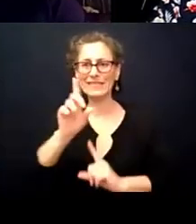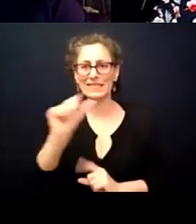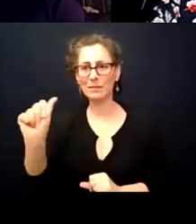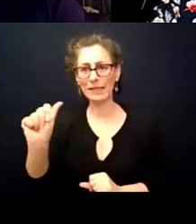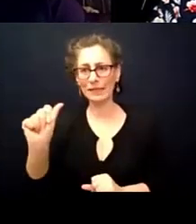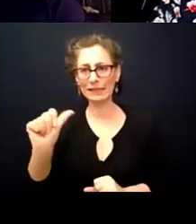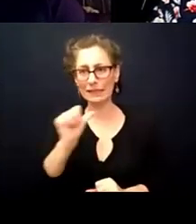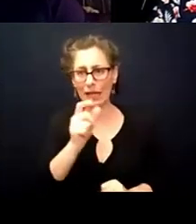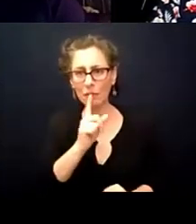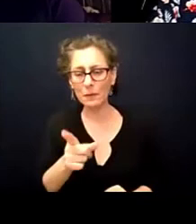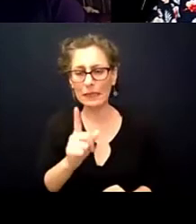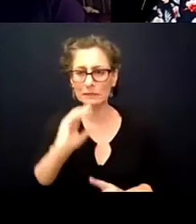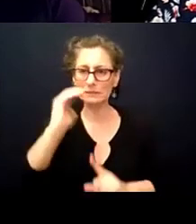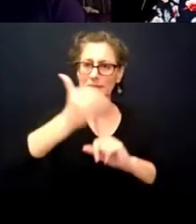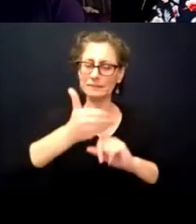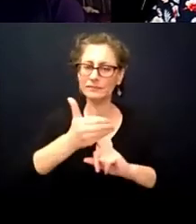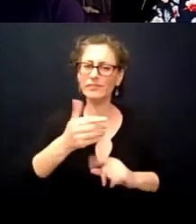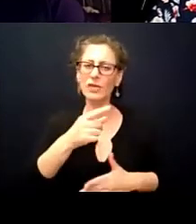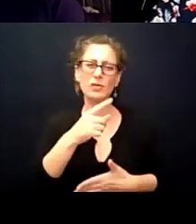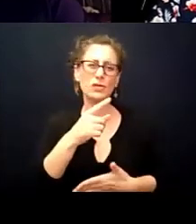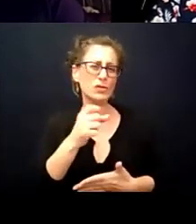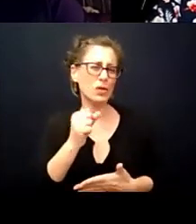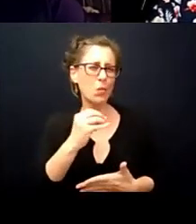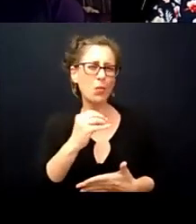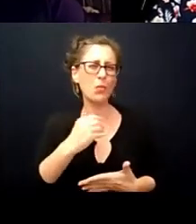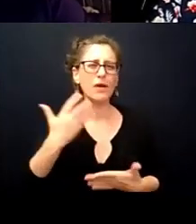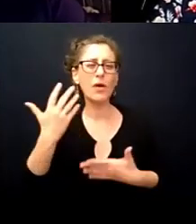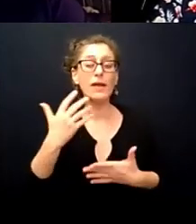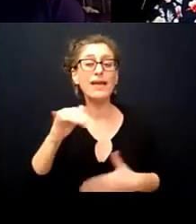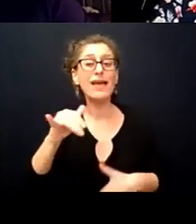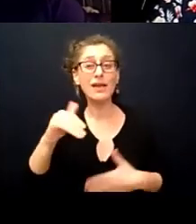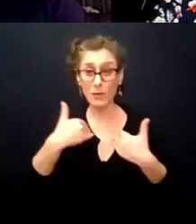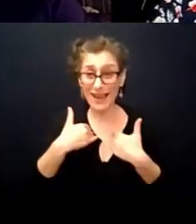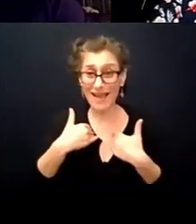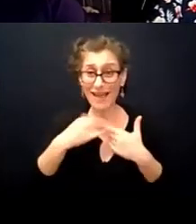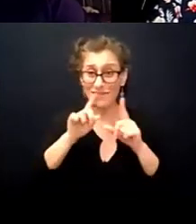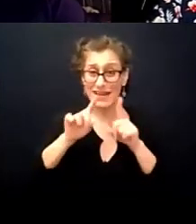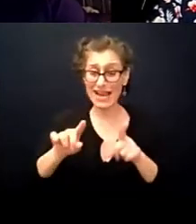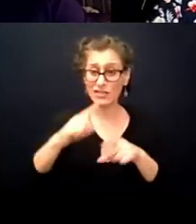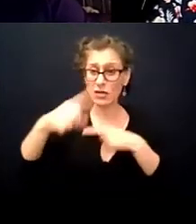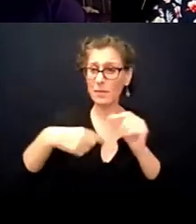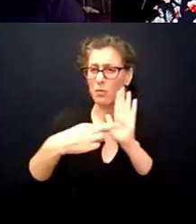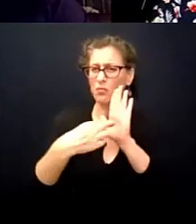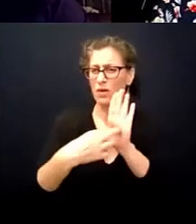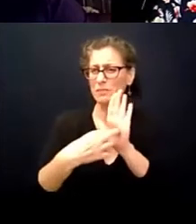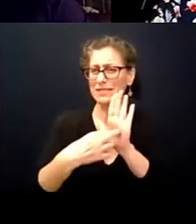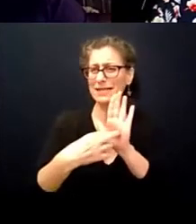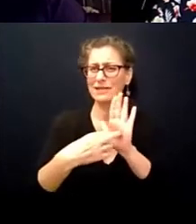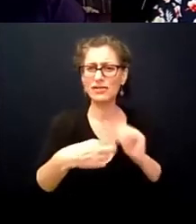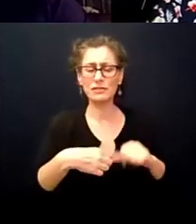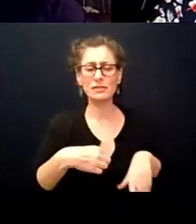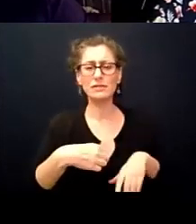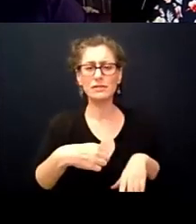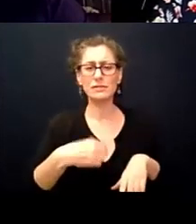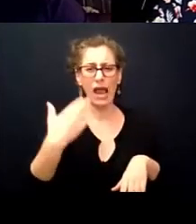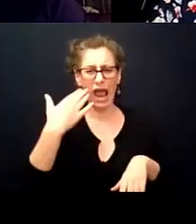like that. What I guess would be is there an answer to that representation? I mean, I know it's kind of,